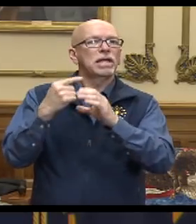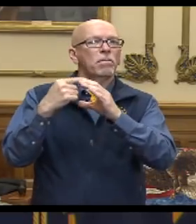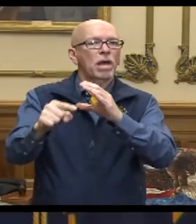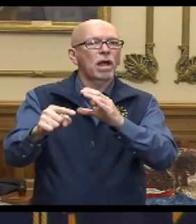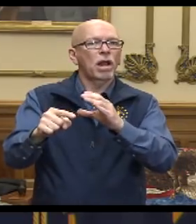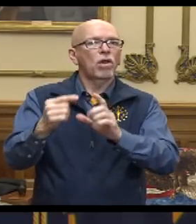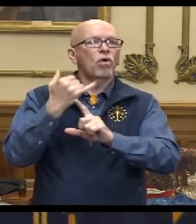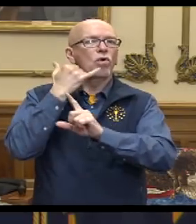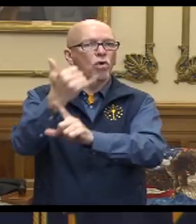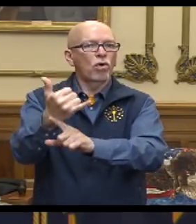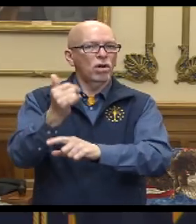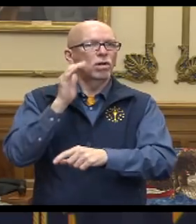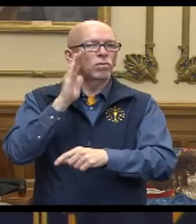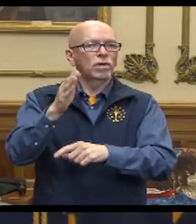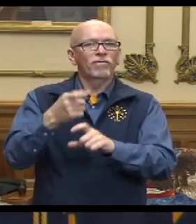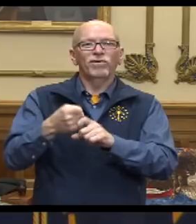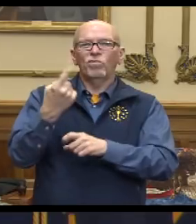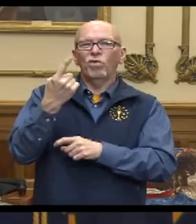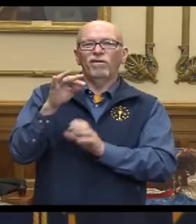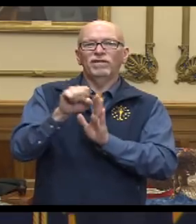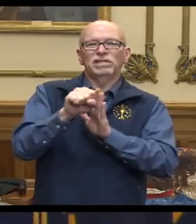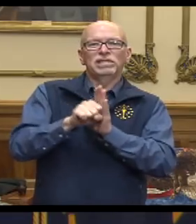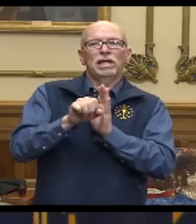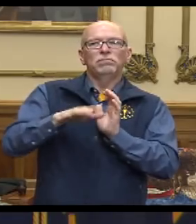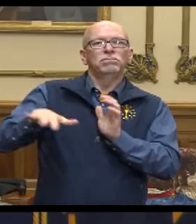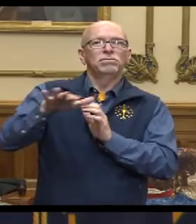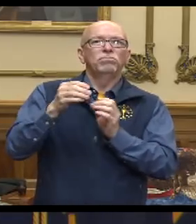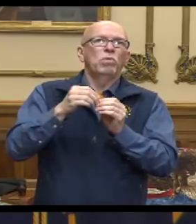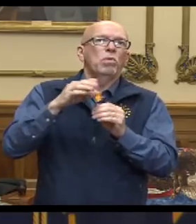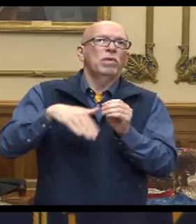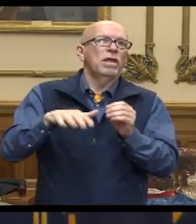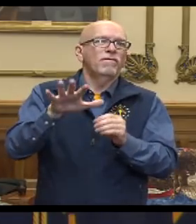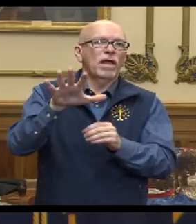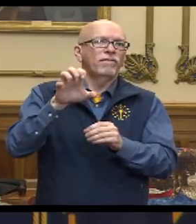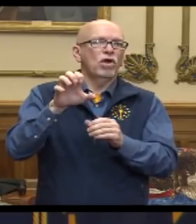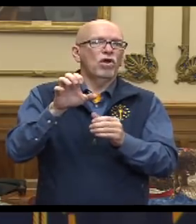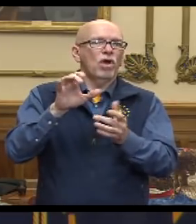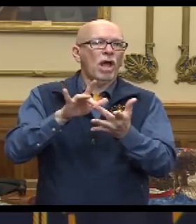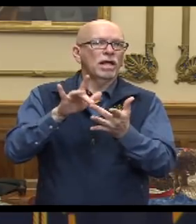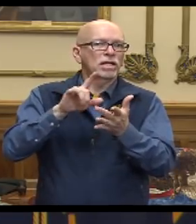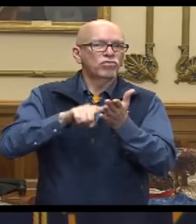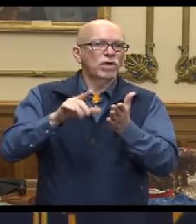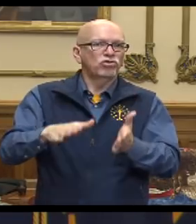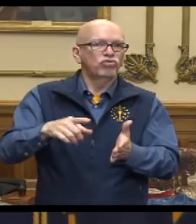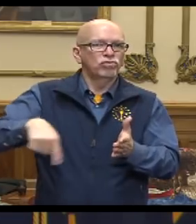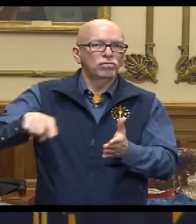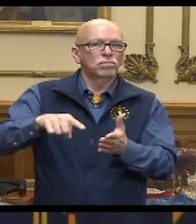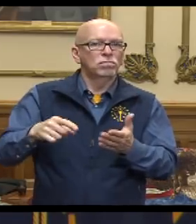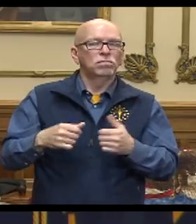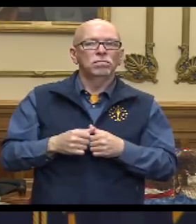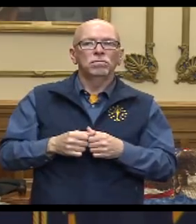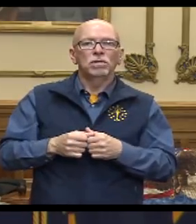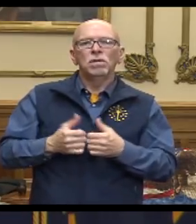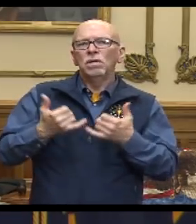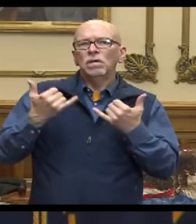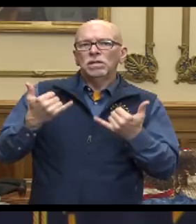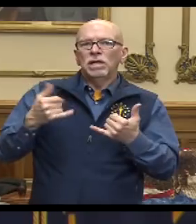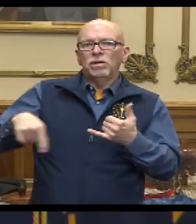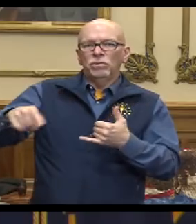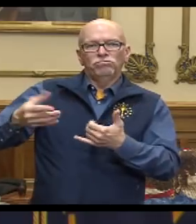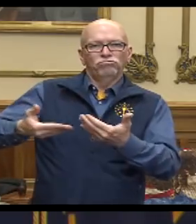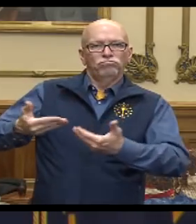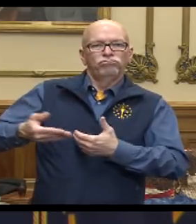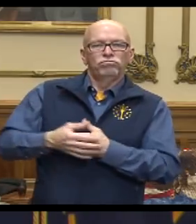and a call from one of the state's over 500 contact tracers currently being onboarded.